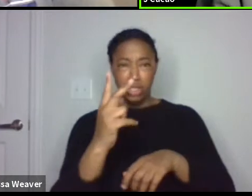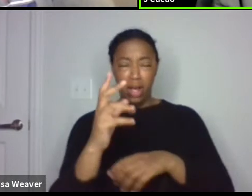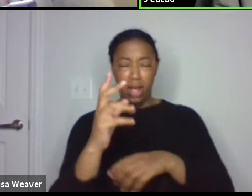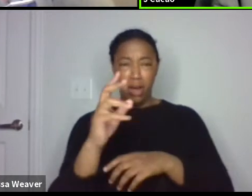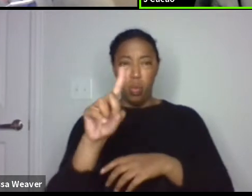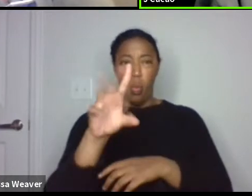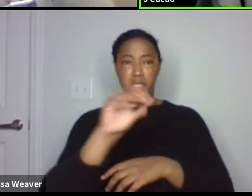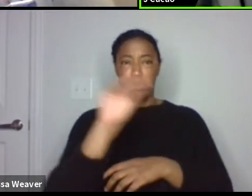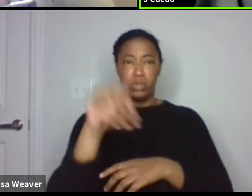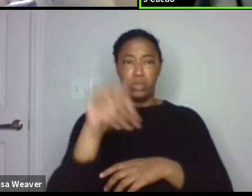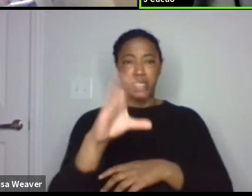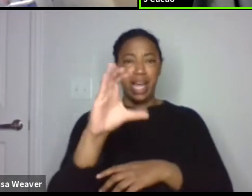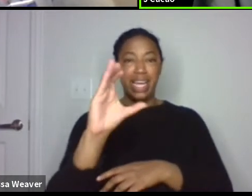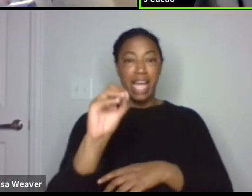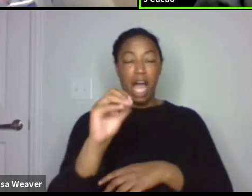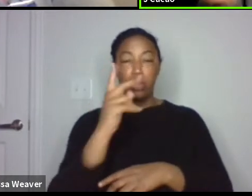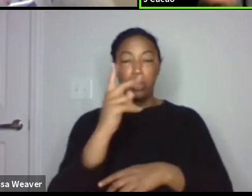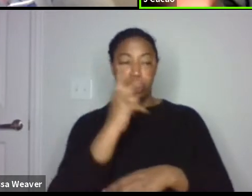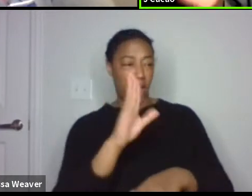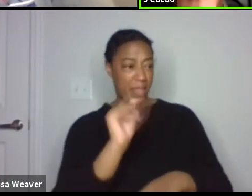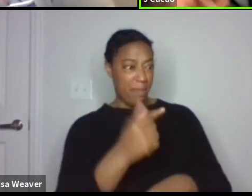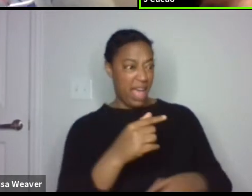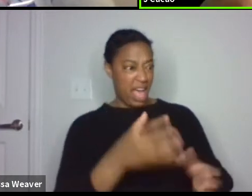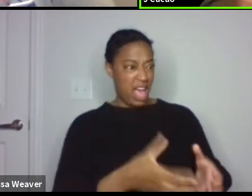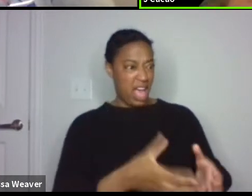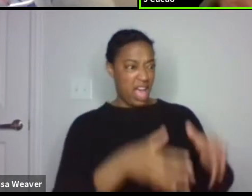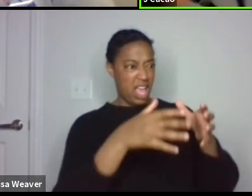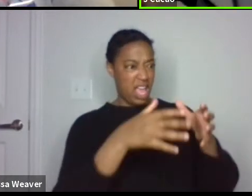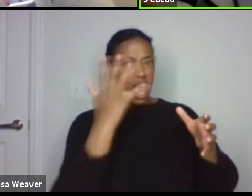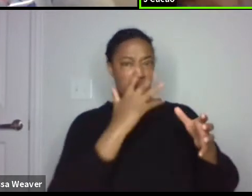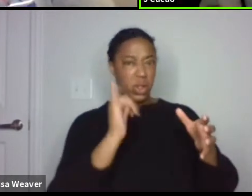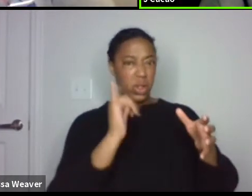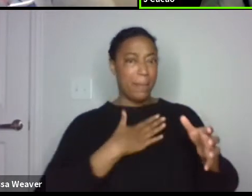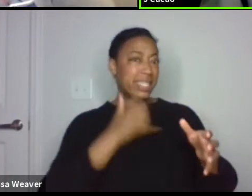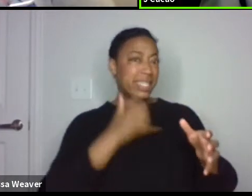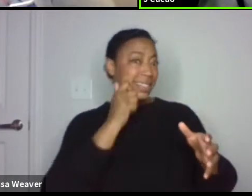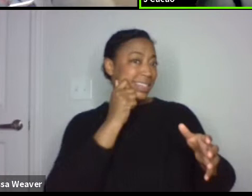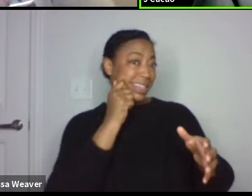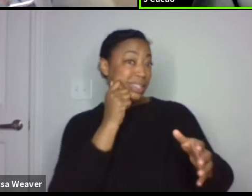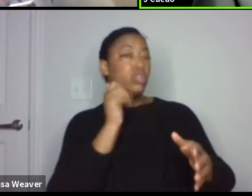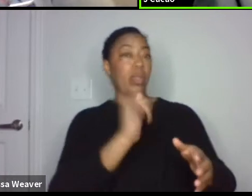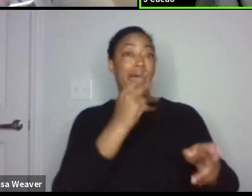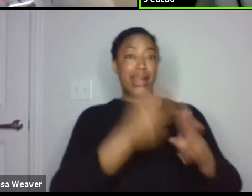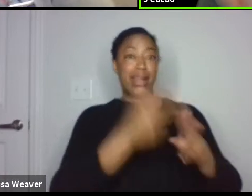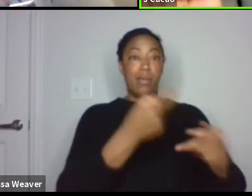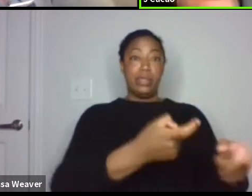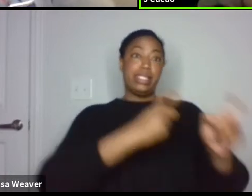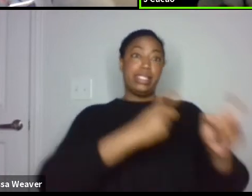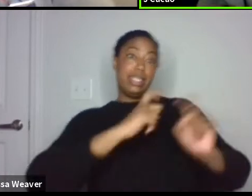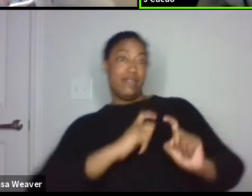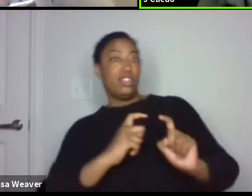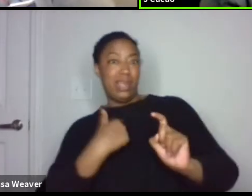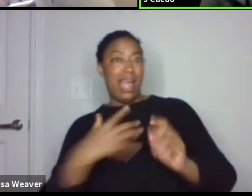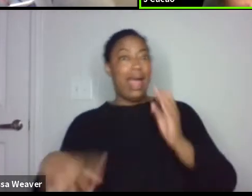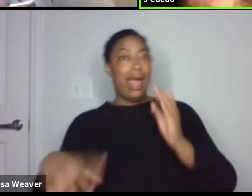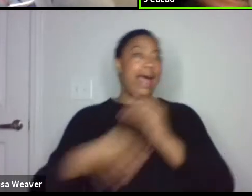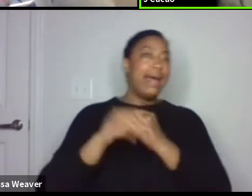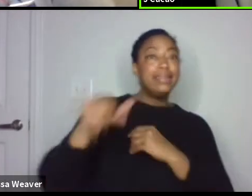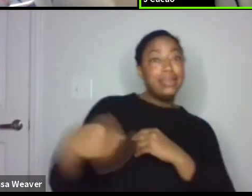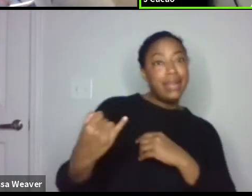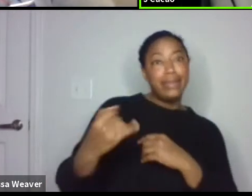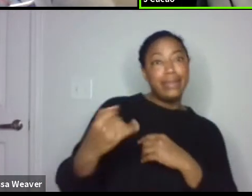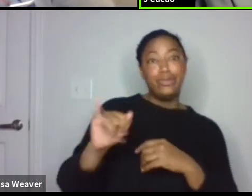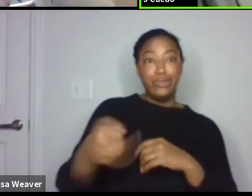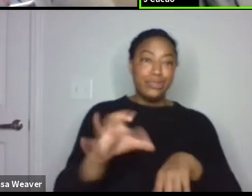bag, she thought of my skin complexion. So that name was actually given to me, and I just threw the J on it. You know what I'm saying? So, because I started out